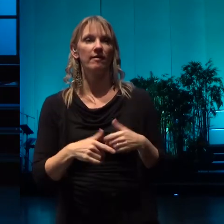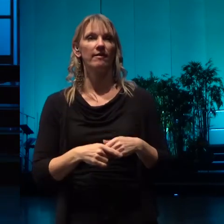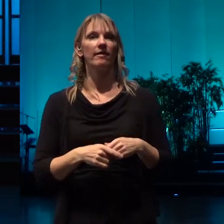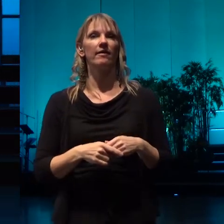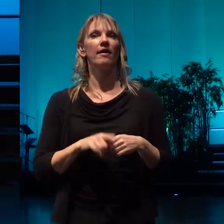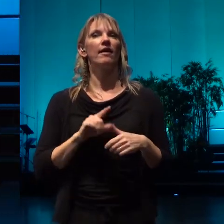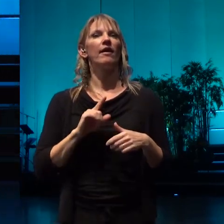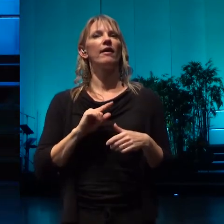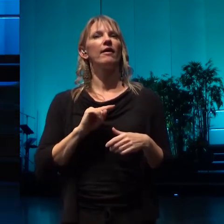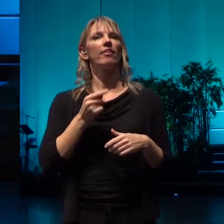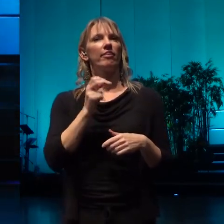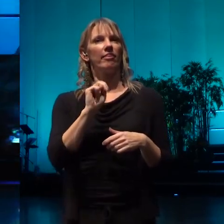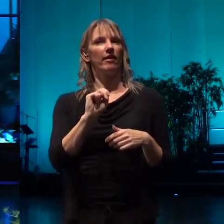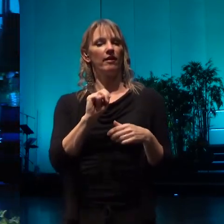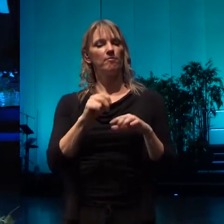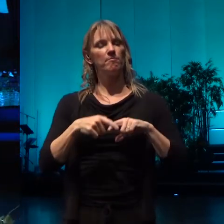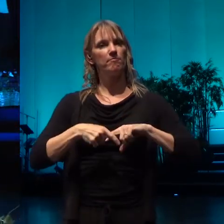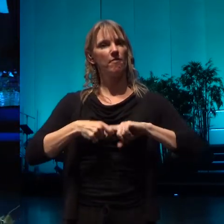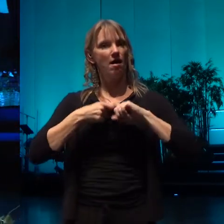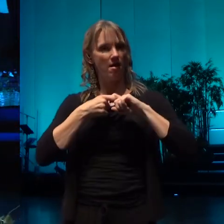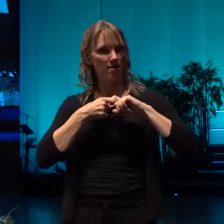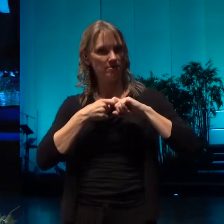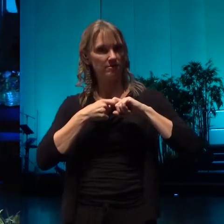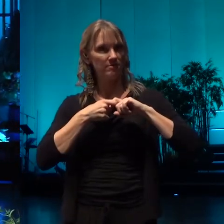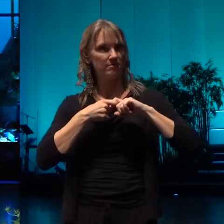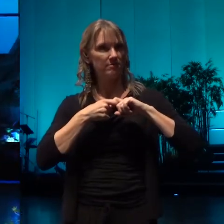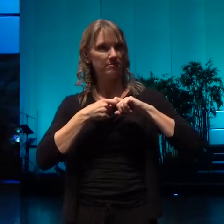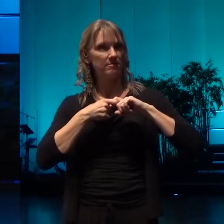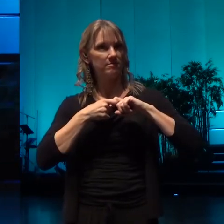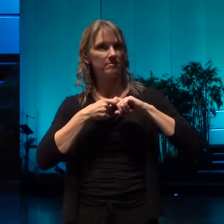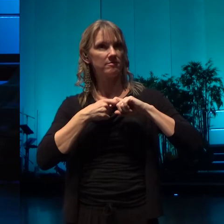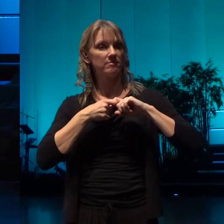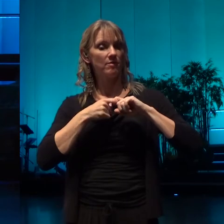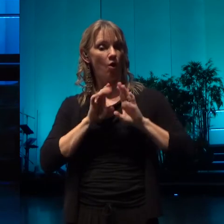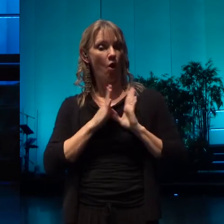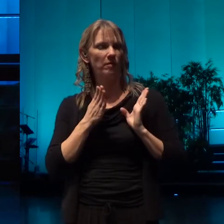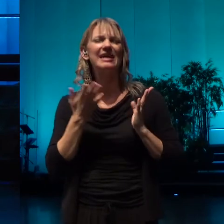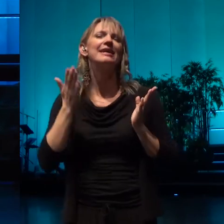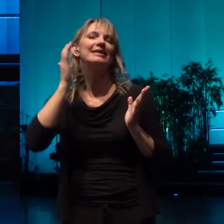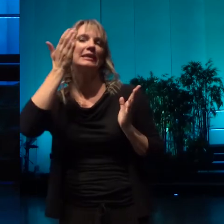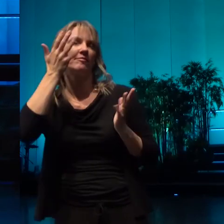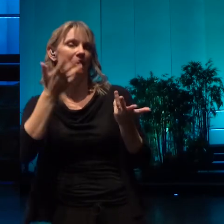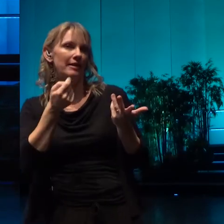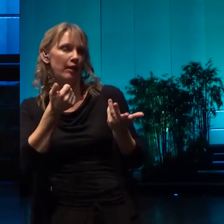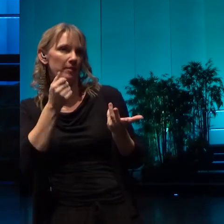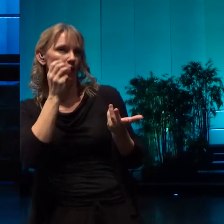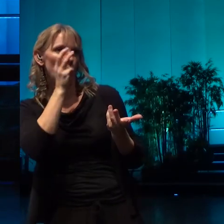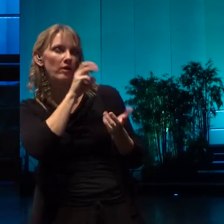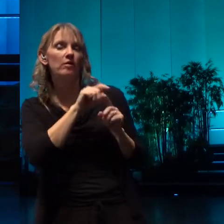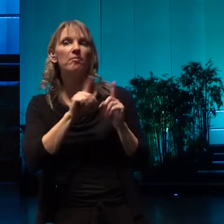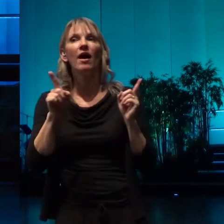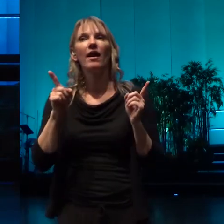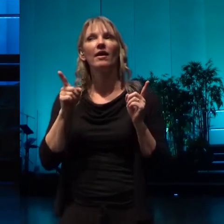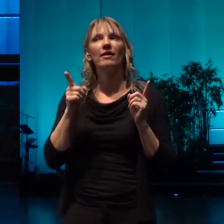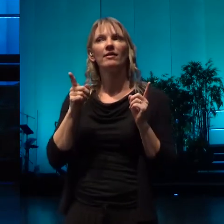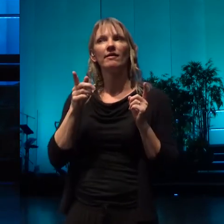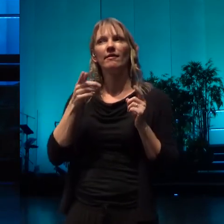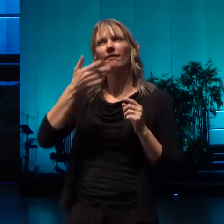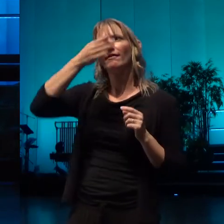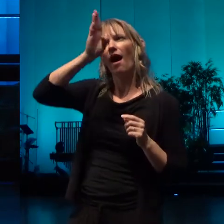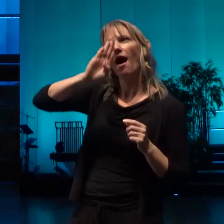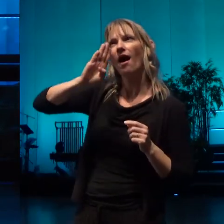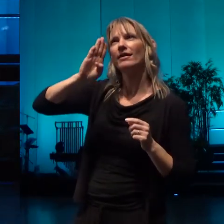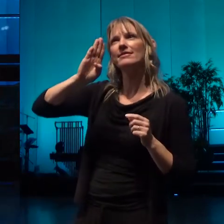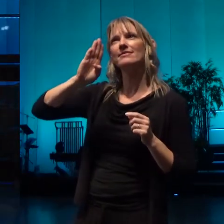Then pause and just open up. It may sound a little weird, and ask yourself, what is God's